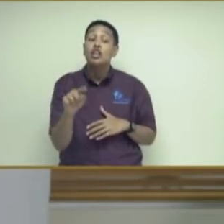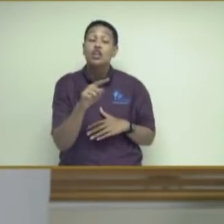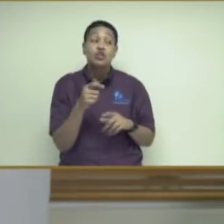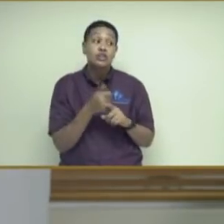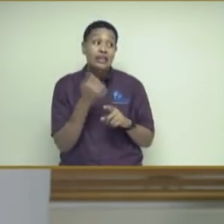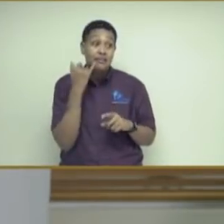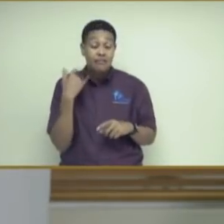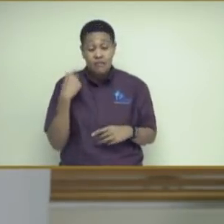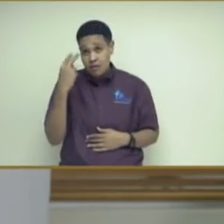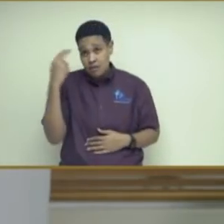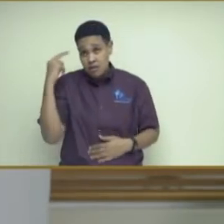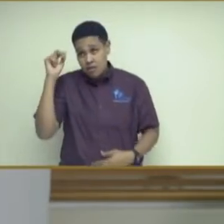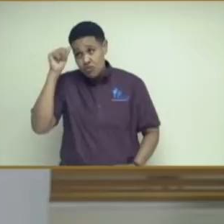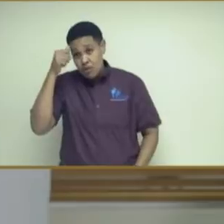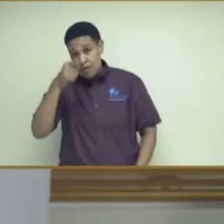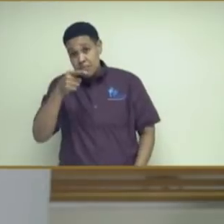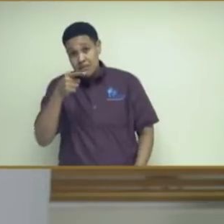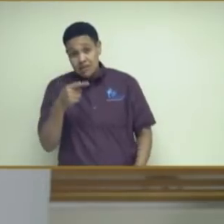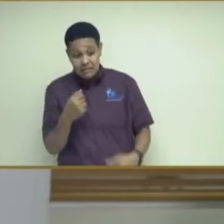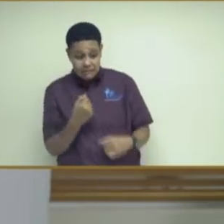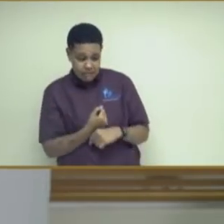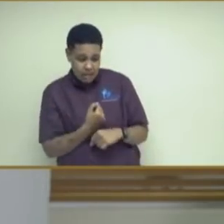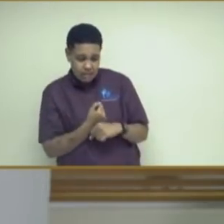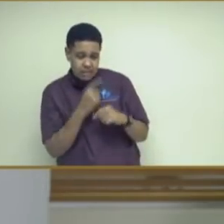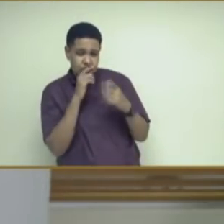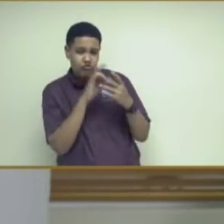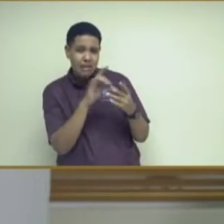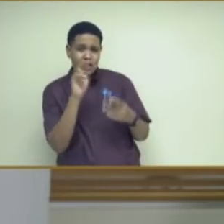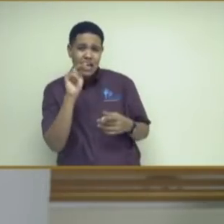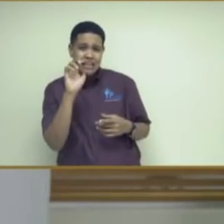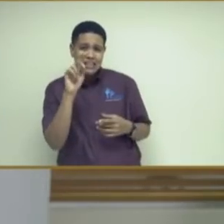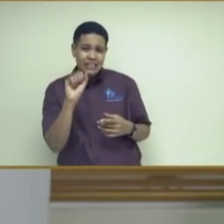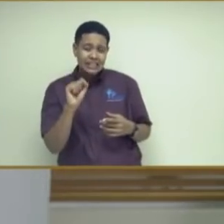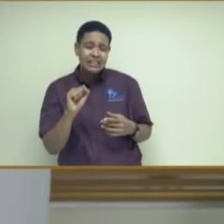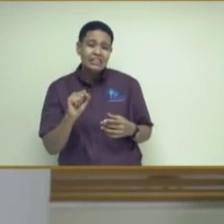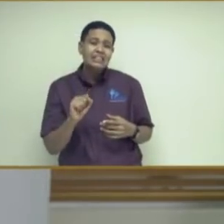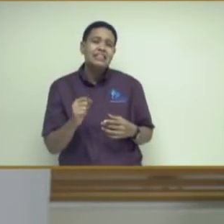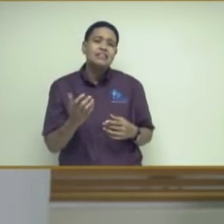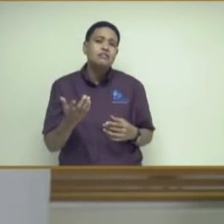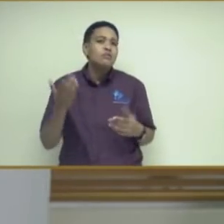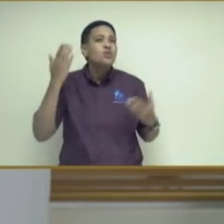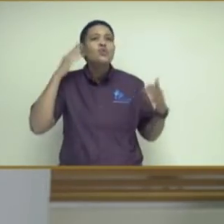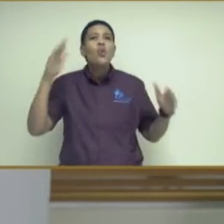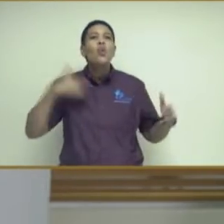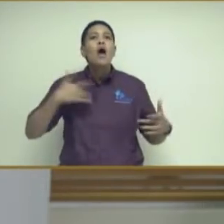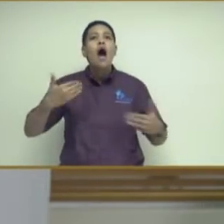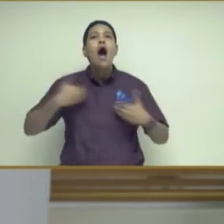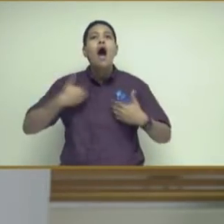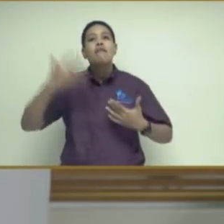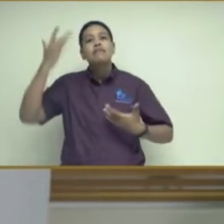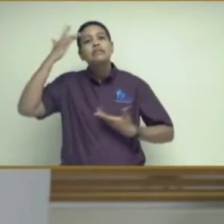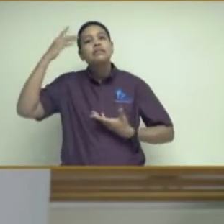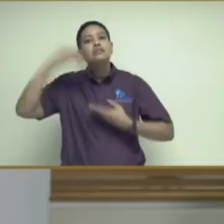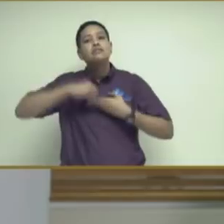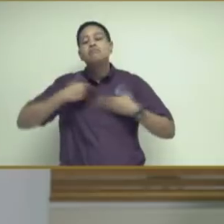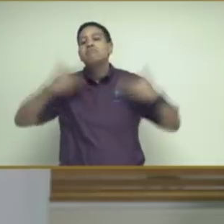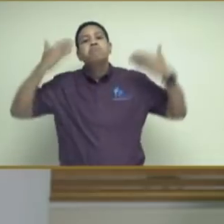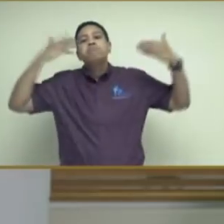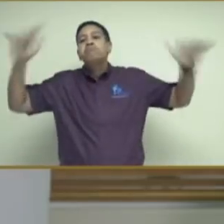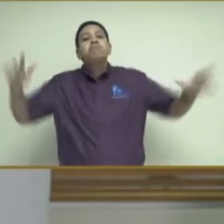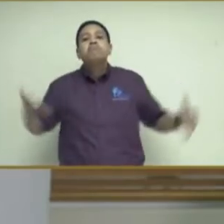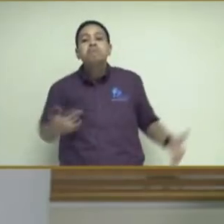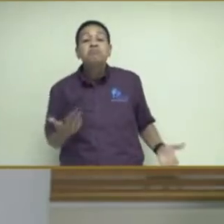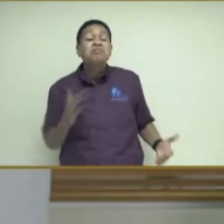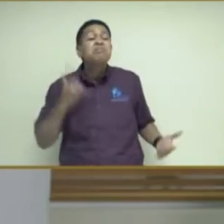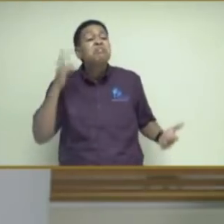if I recall the statistic around NCDs, don't even know that they have it. Now, what it means, therefore, is